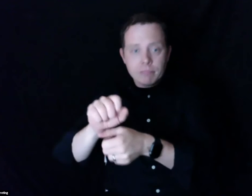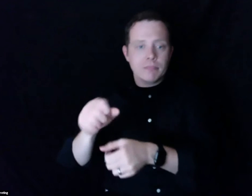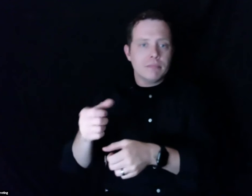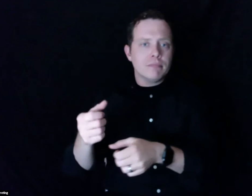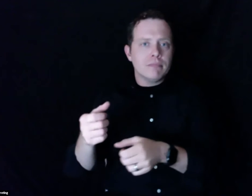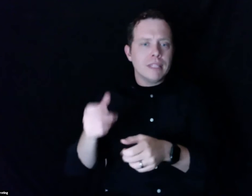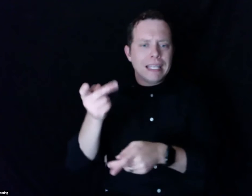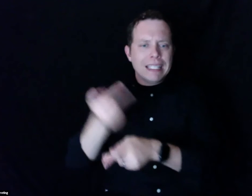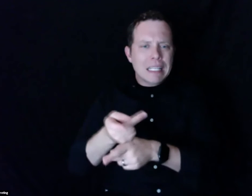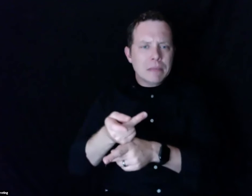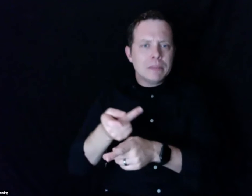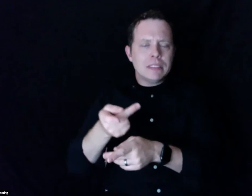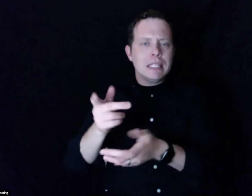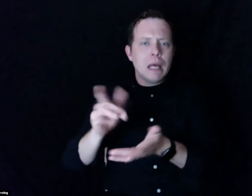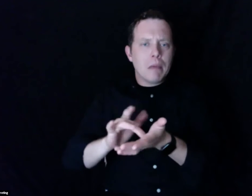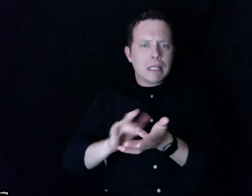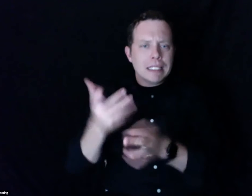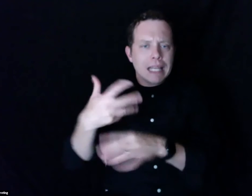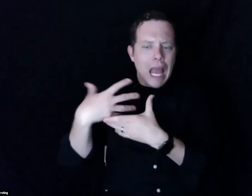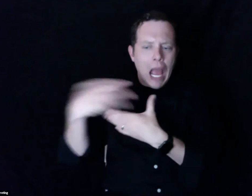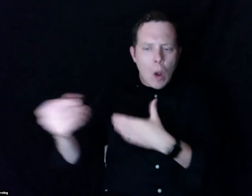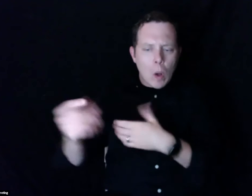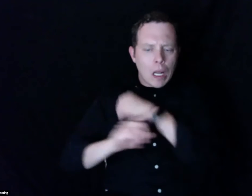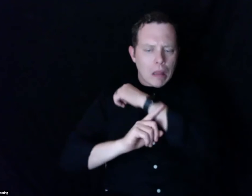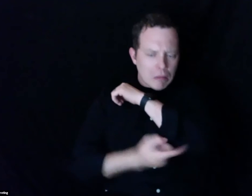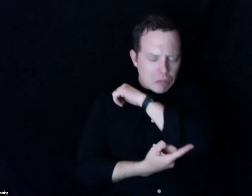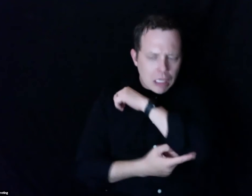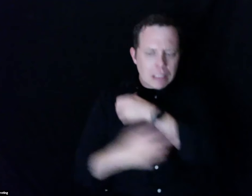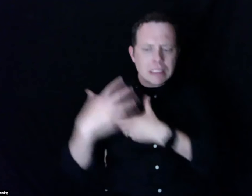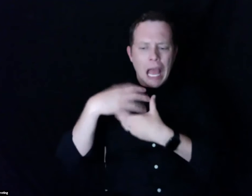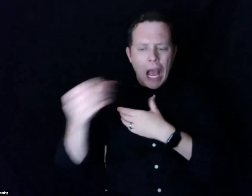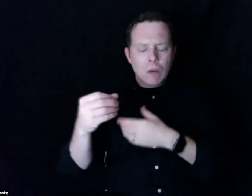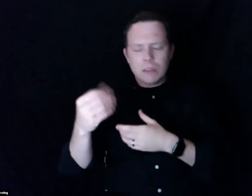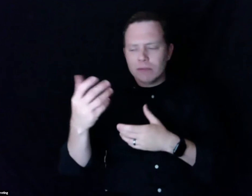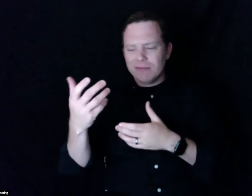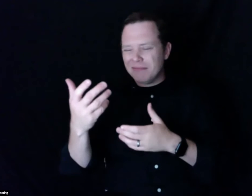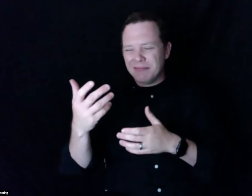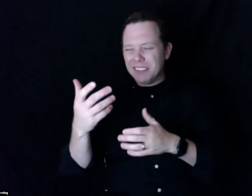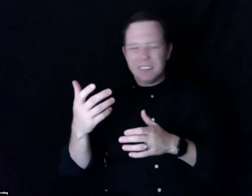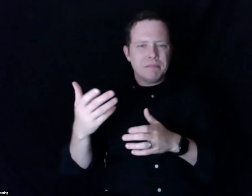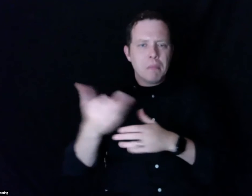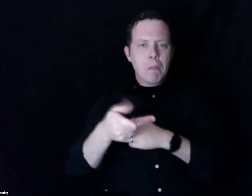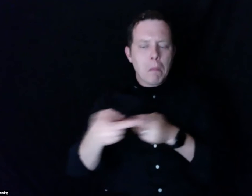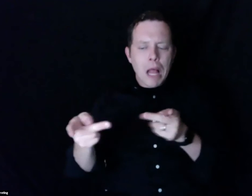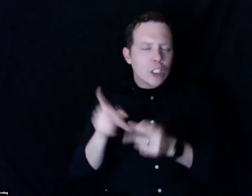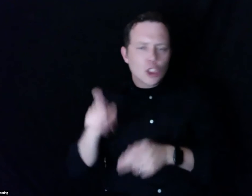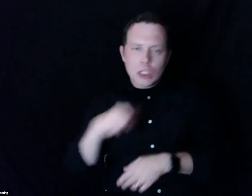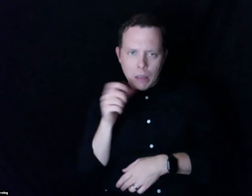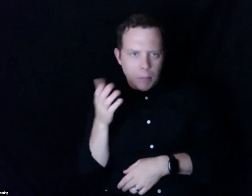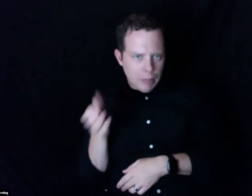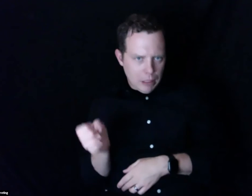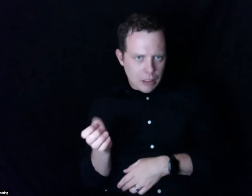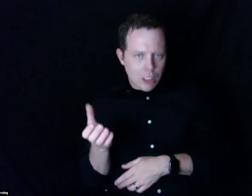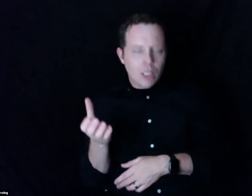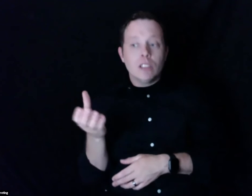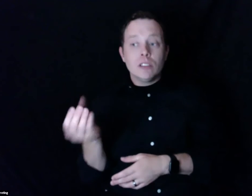water sources, things like that as well. So it's good for the environment, it's good for you and your household, and it's, again,